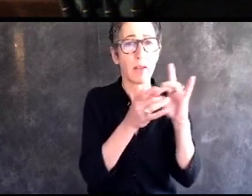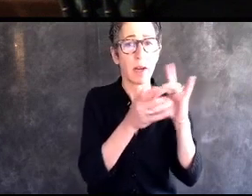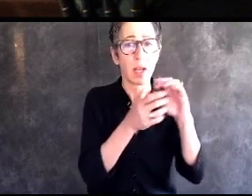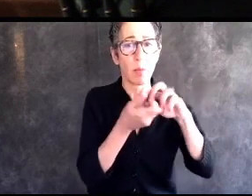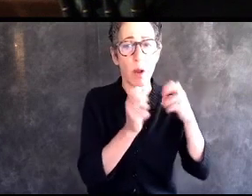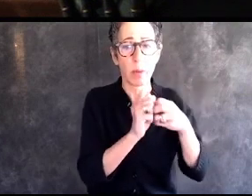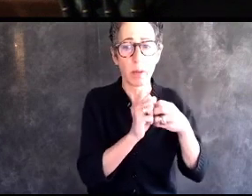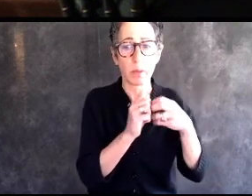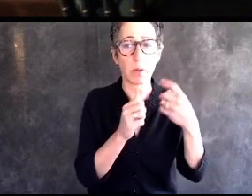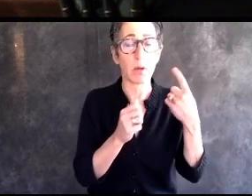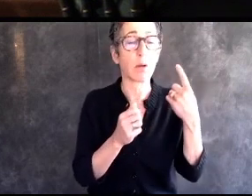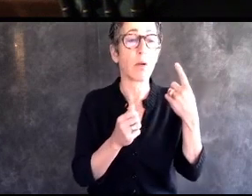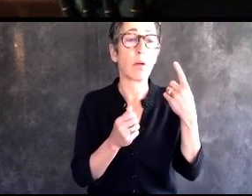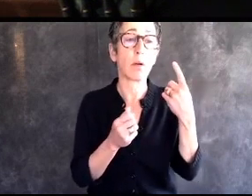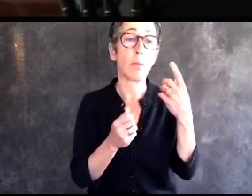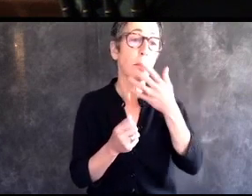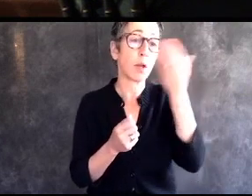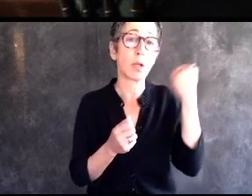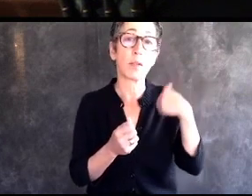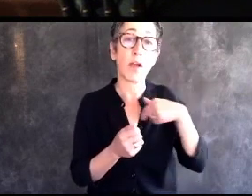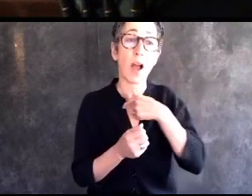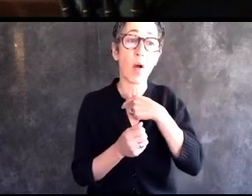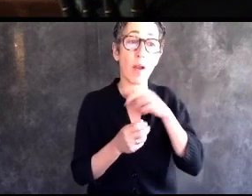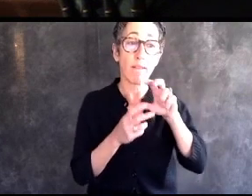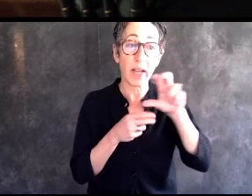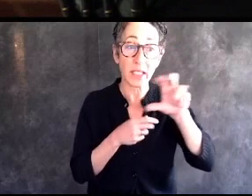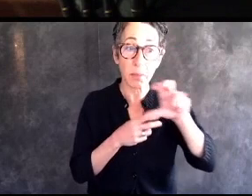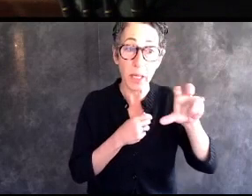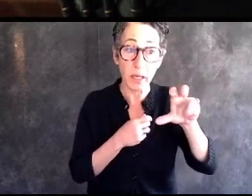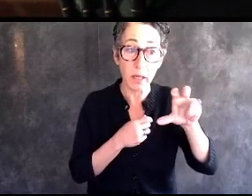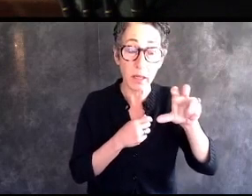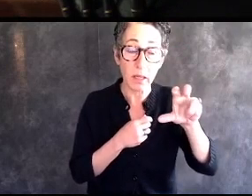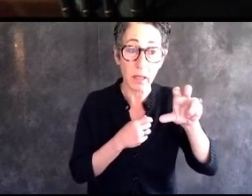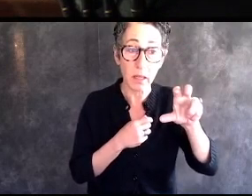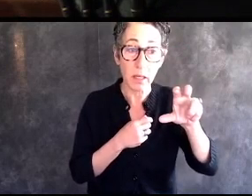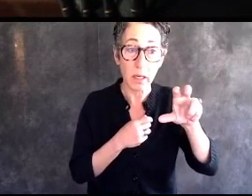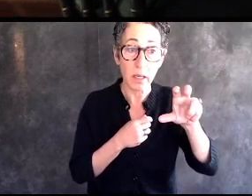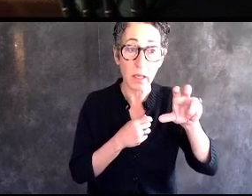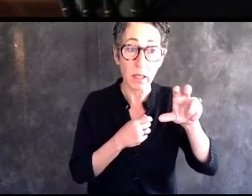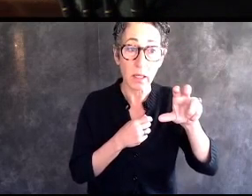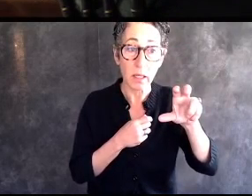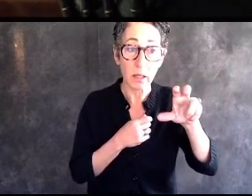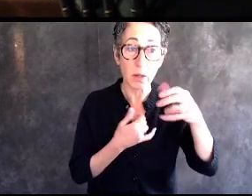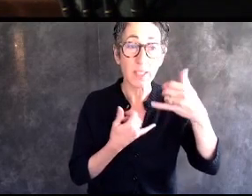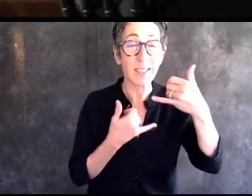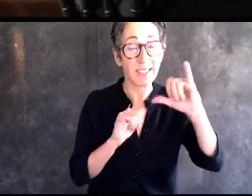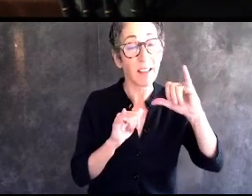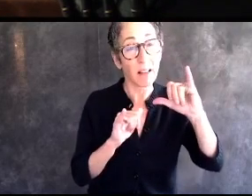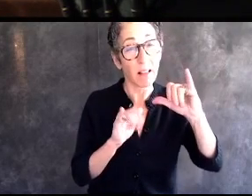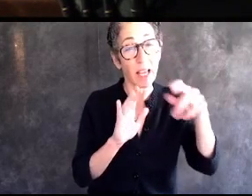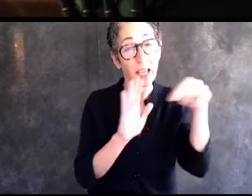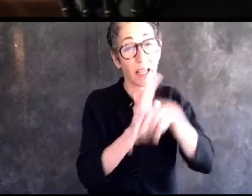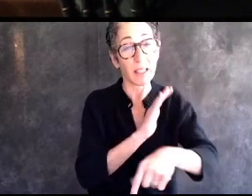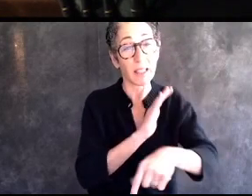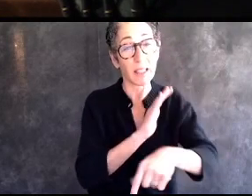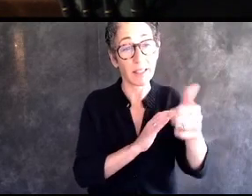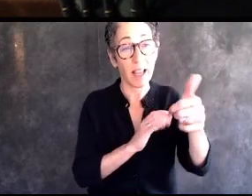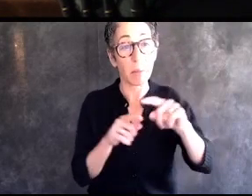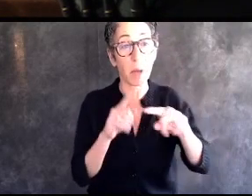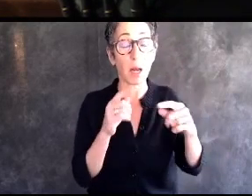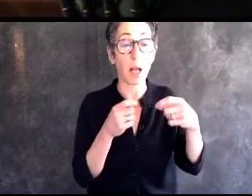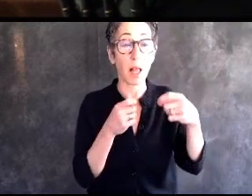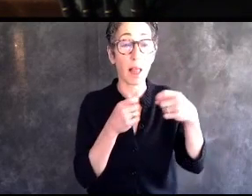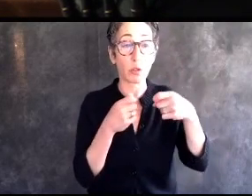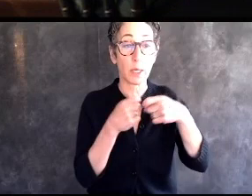our investment in resilience, this time, it did still kill 10, but the electricity, the